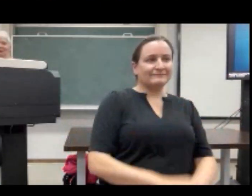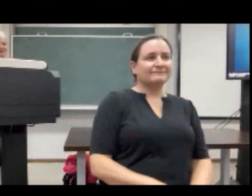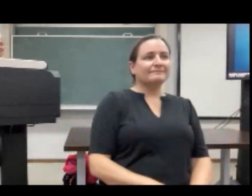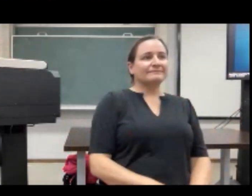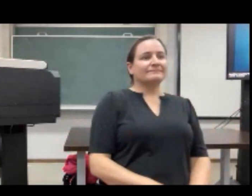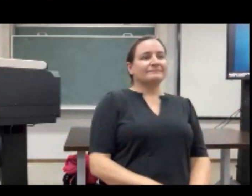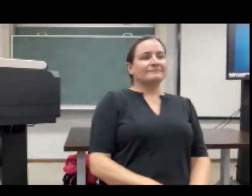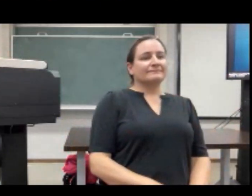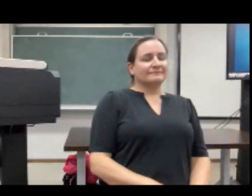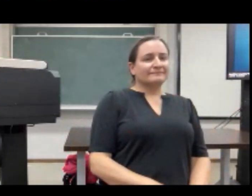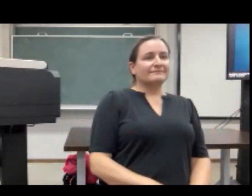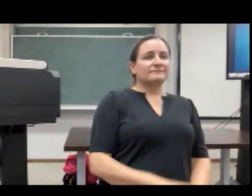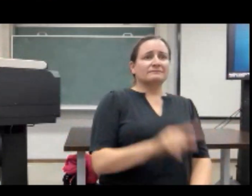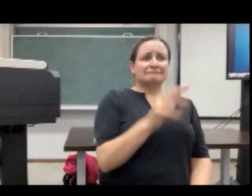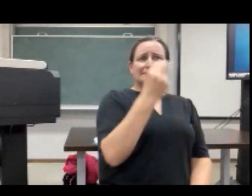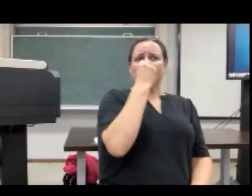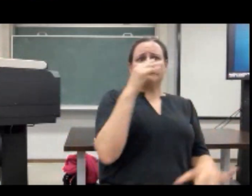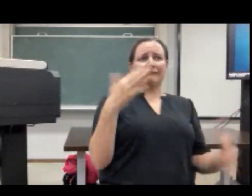Okay.